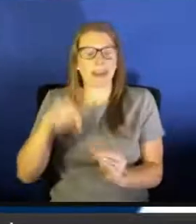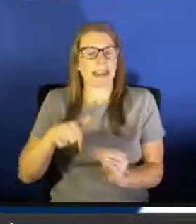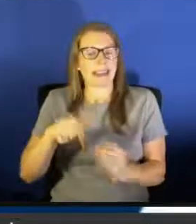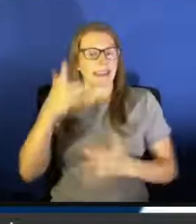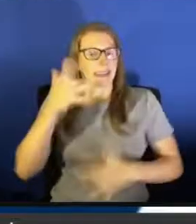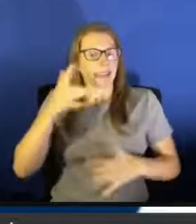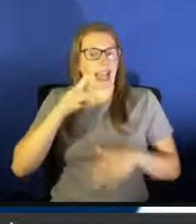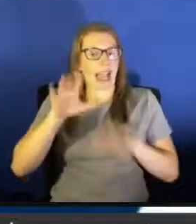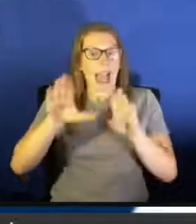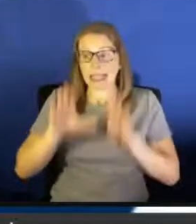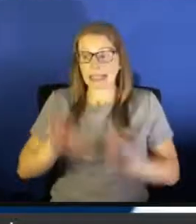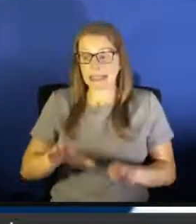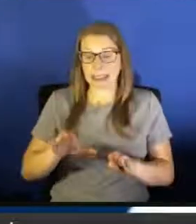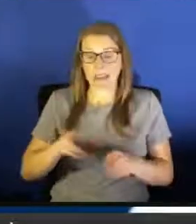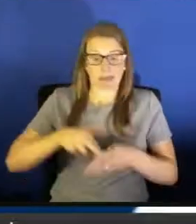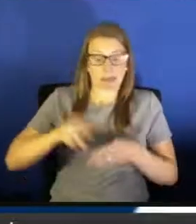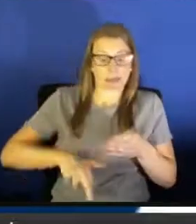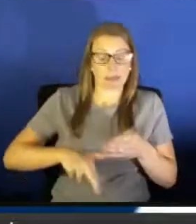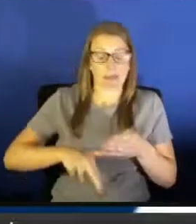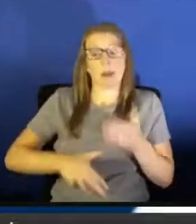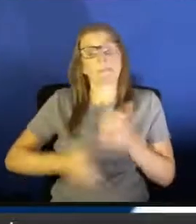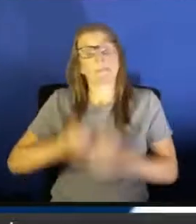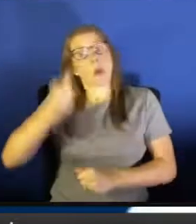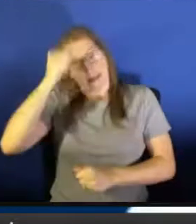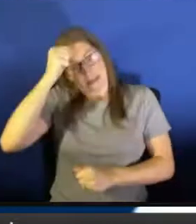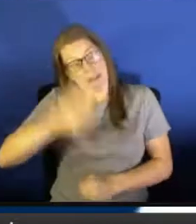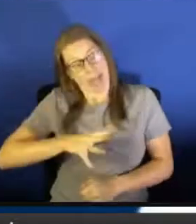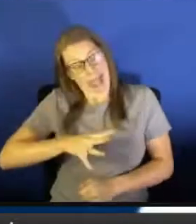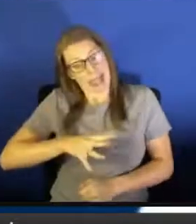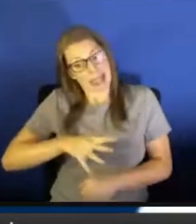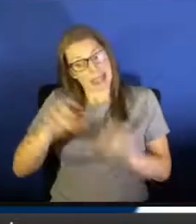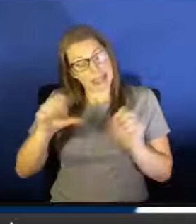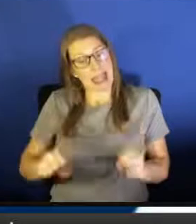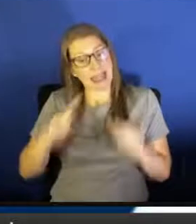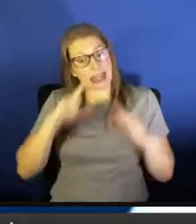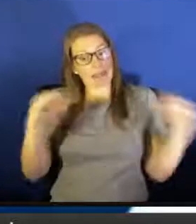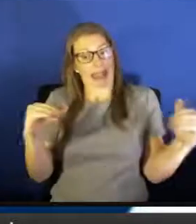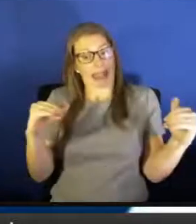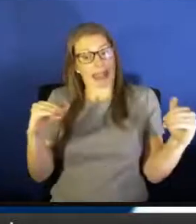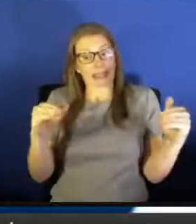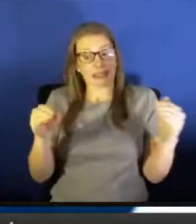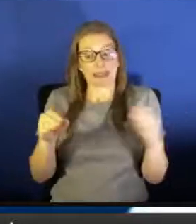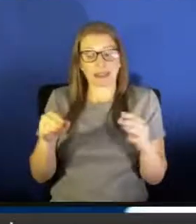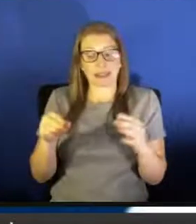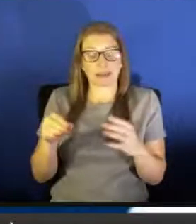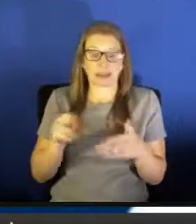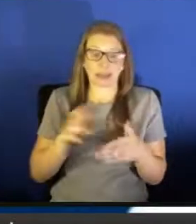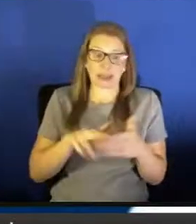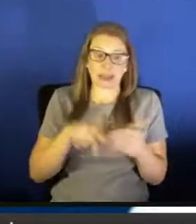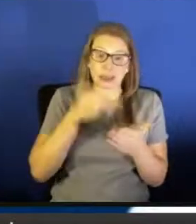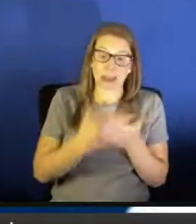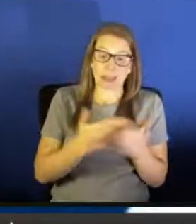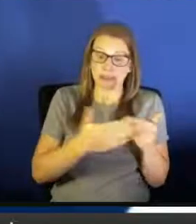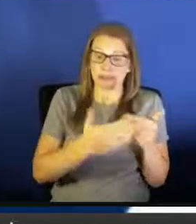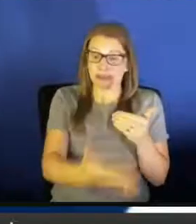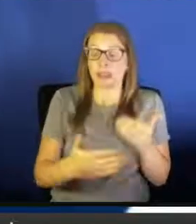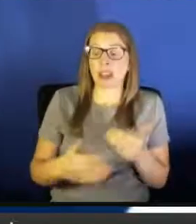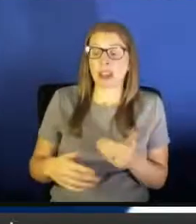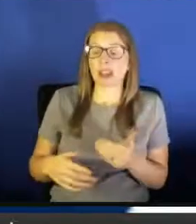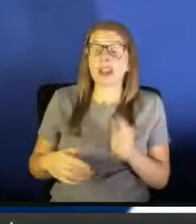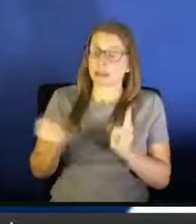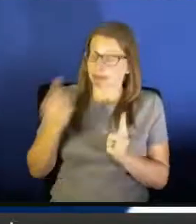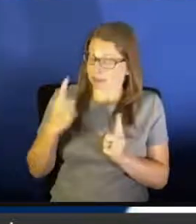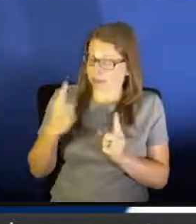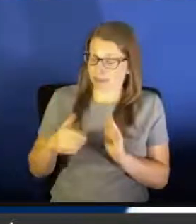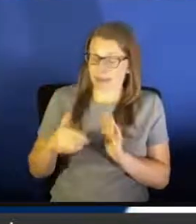outcomes that many and most men can expect, and the importance of screening. As we talked about, there is stigma around screening